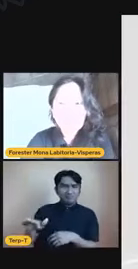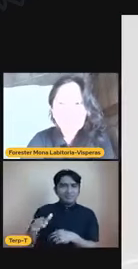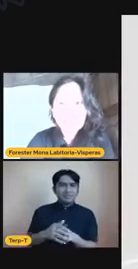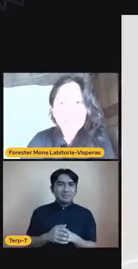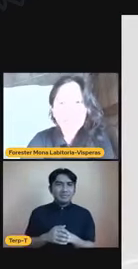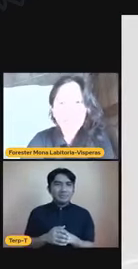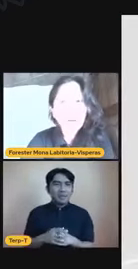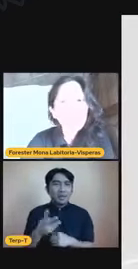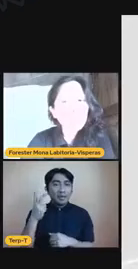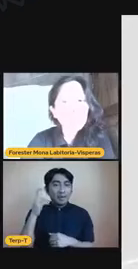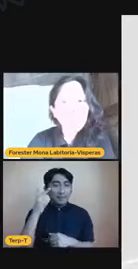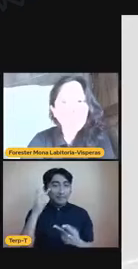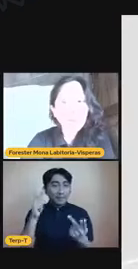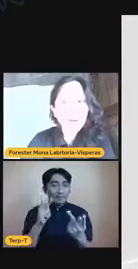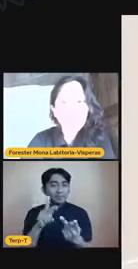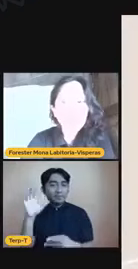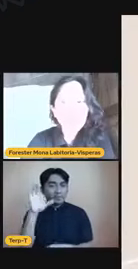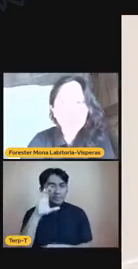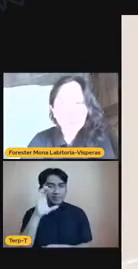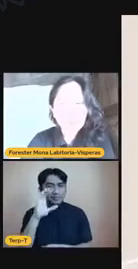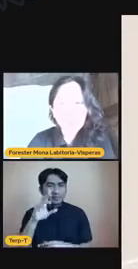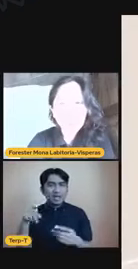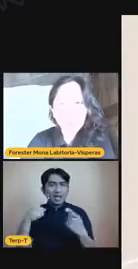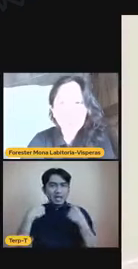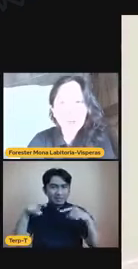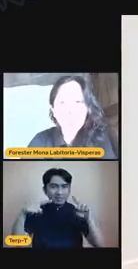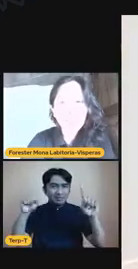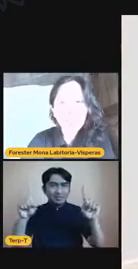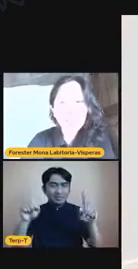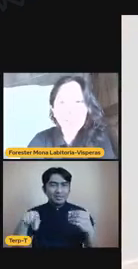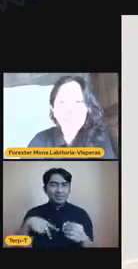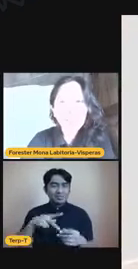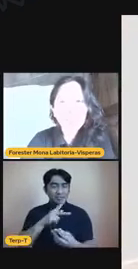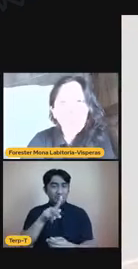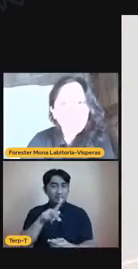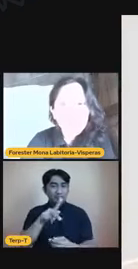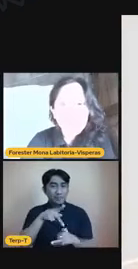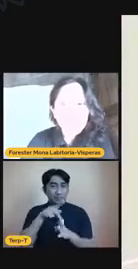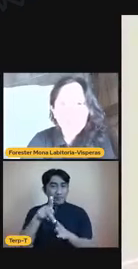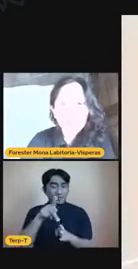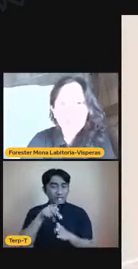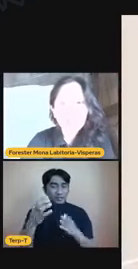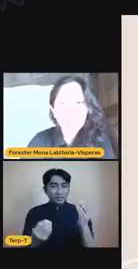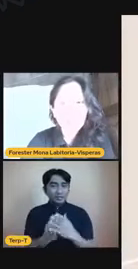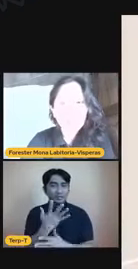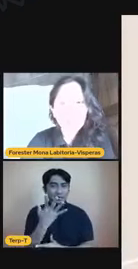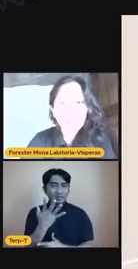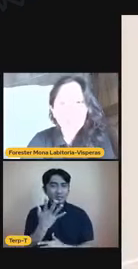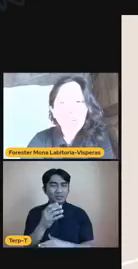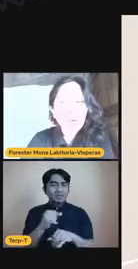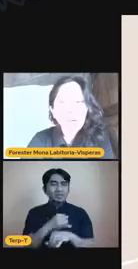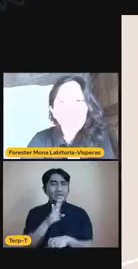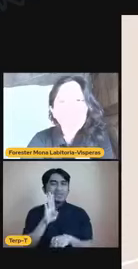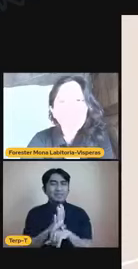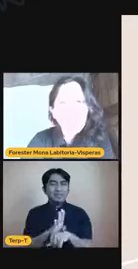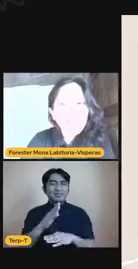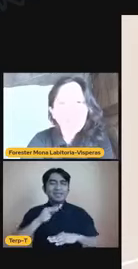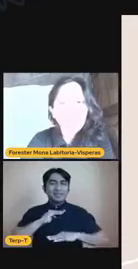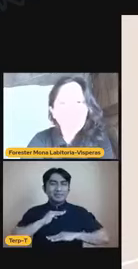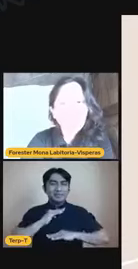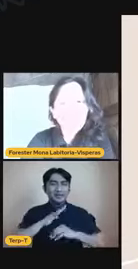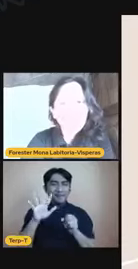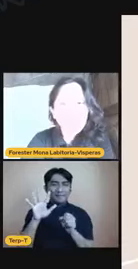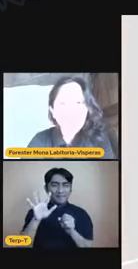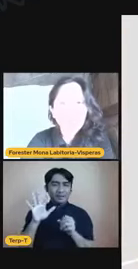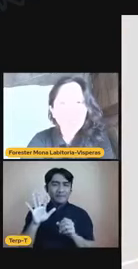Find our purpose and sense of accomplishment, professional growth and development, job satisfaction and fulfillment. We need to